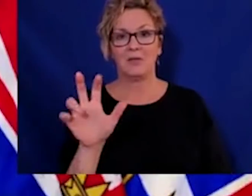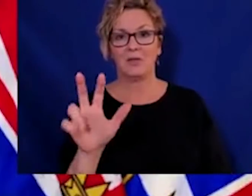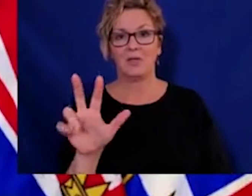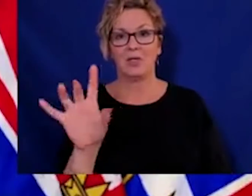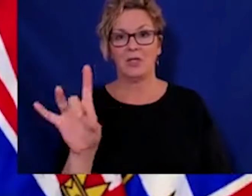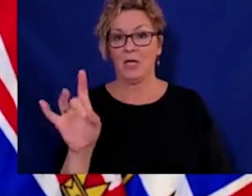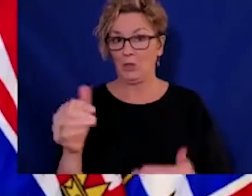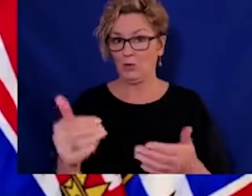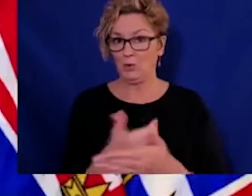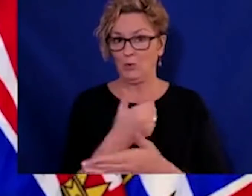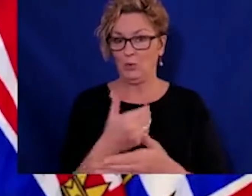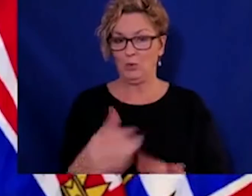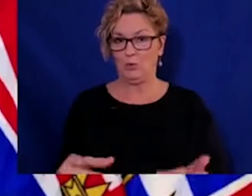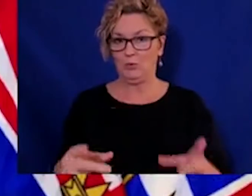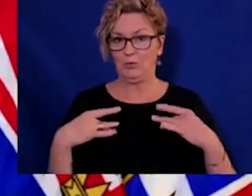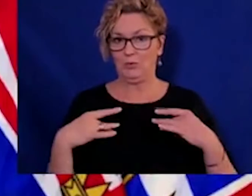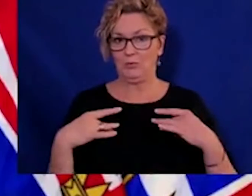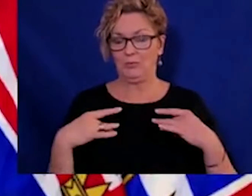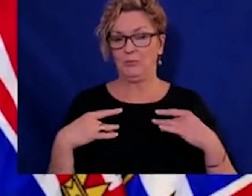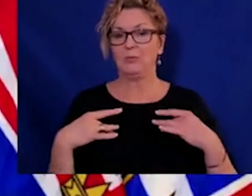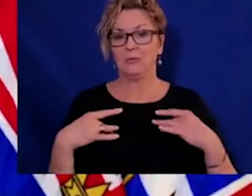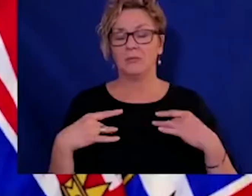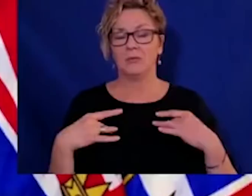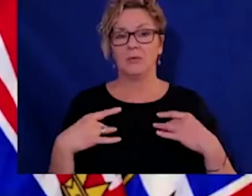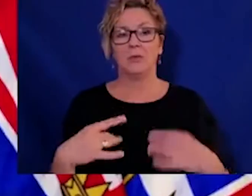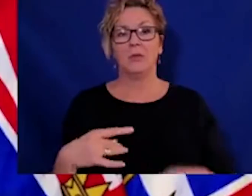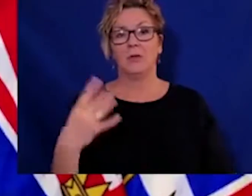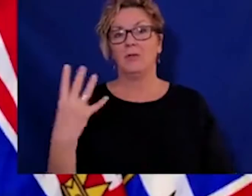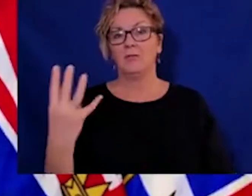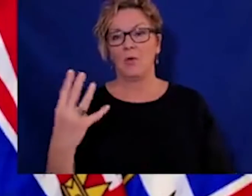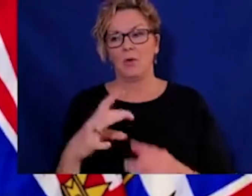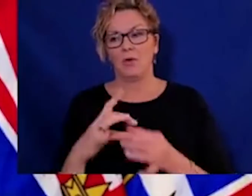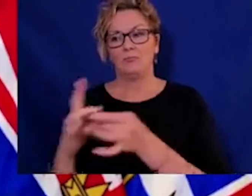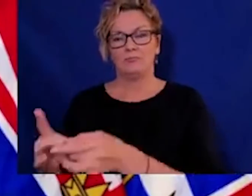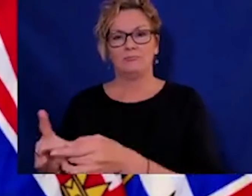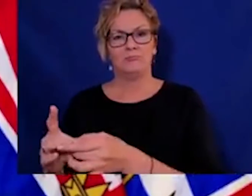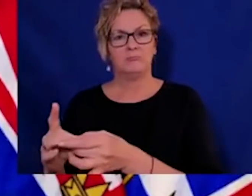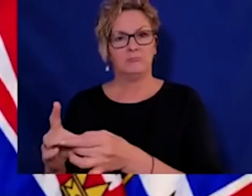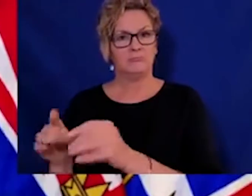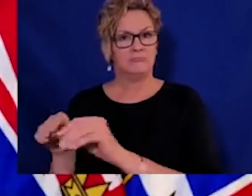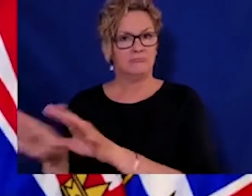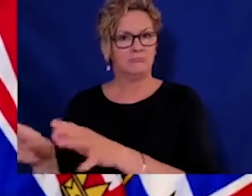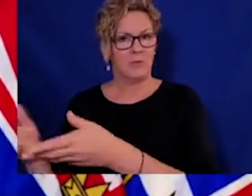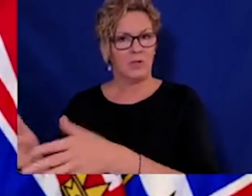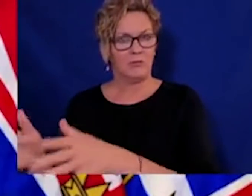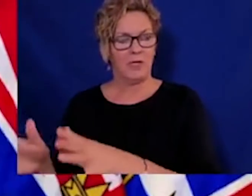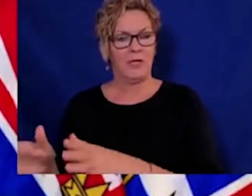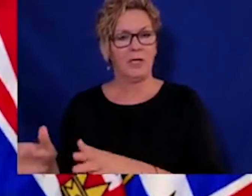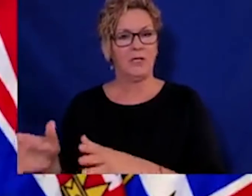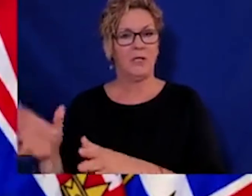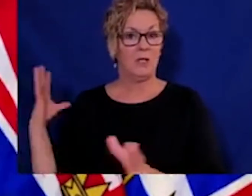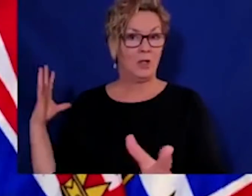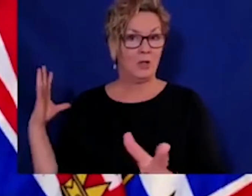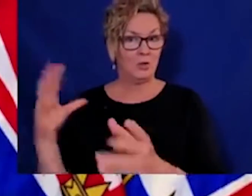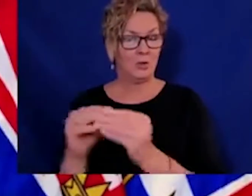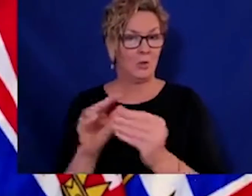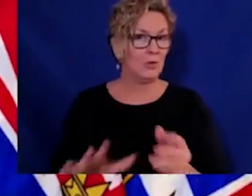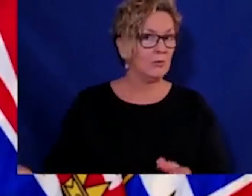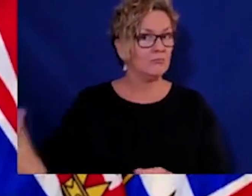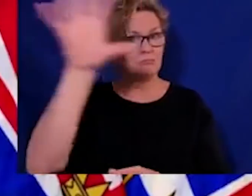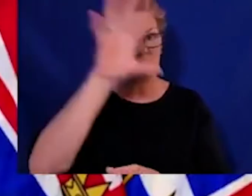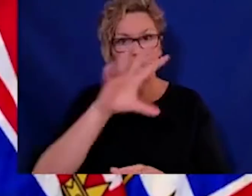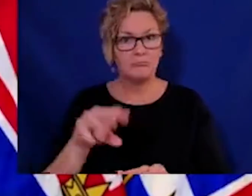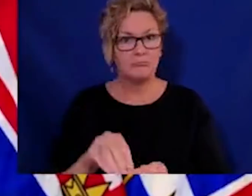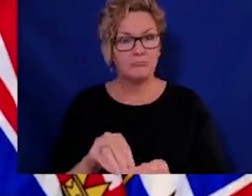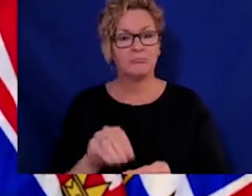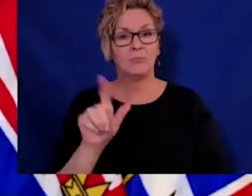738 new cases of COVID-19 to announce, 4 of which are epidemiologically linked, bringing our total number of cases in